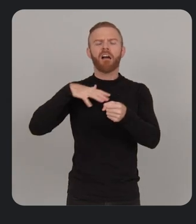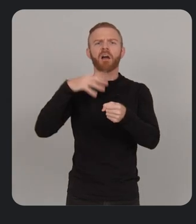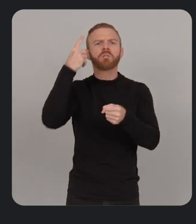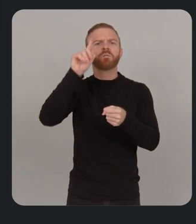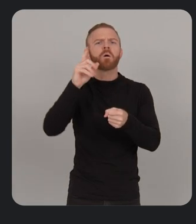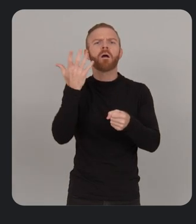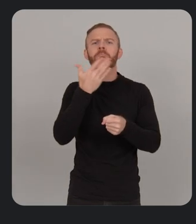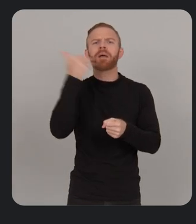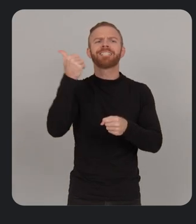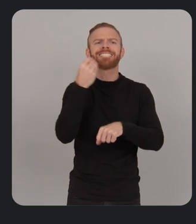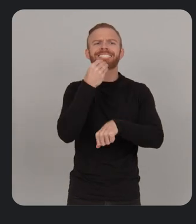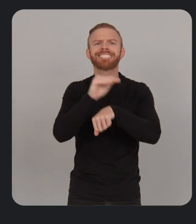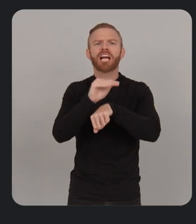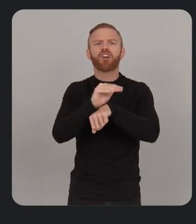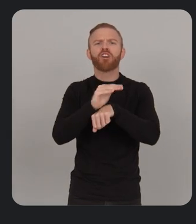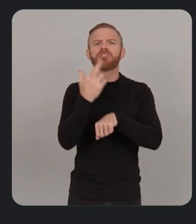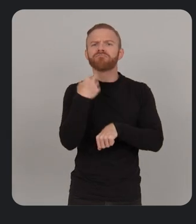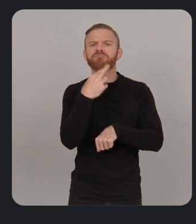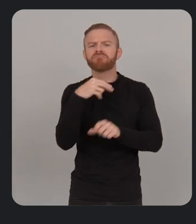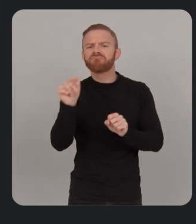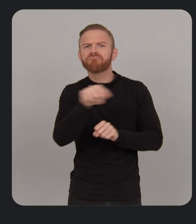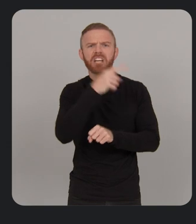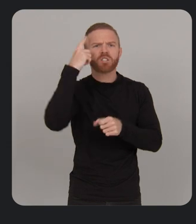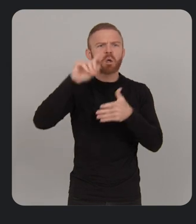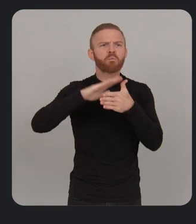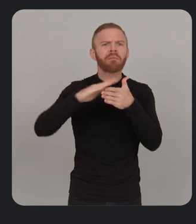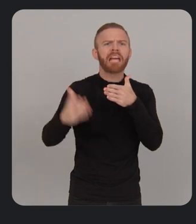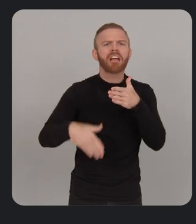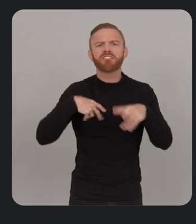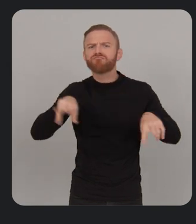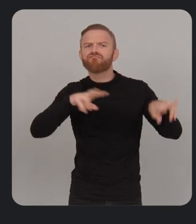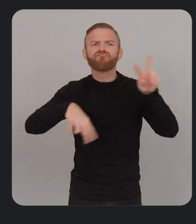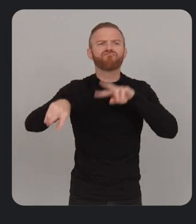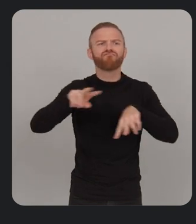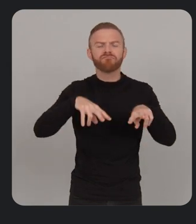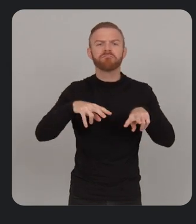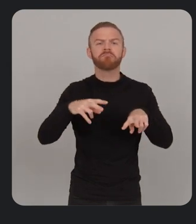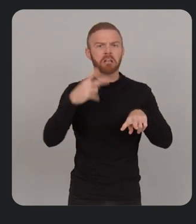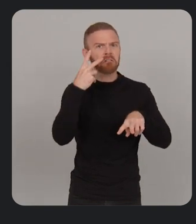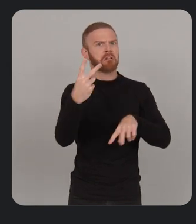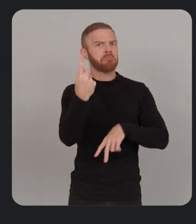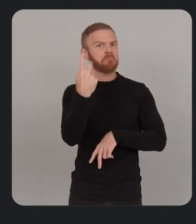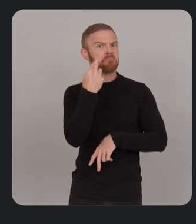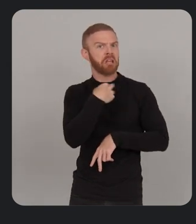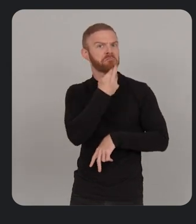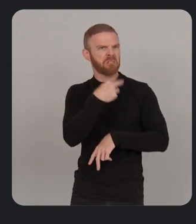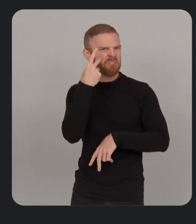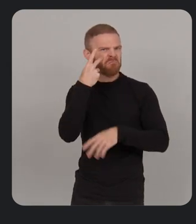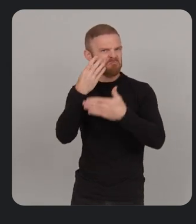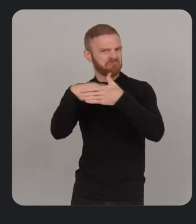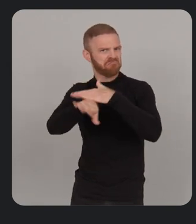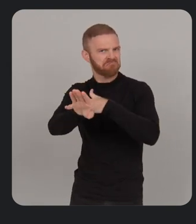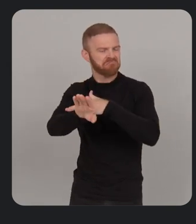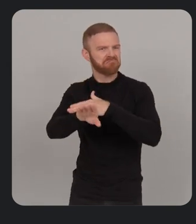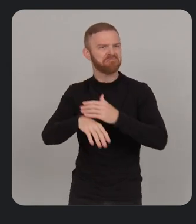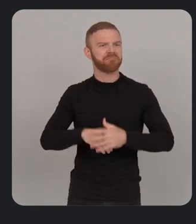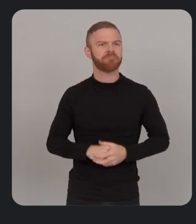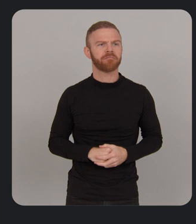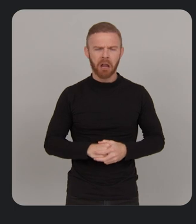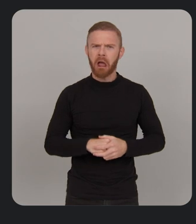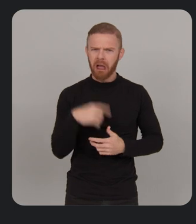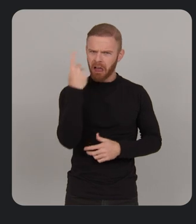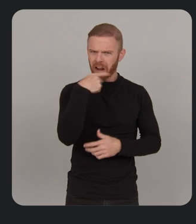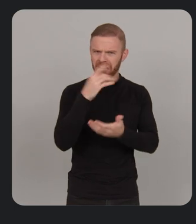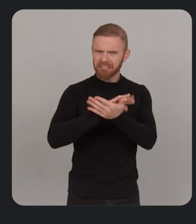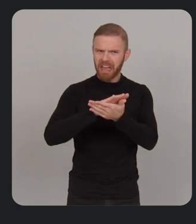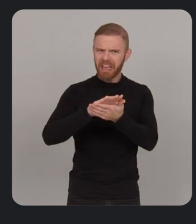area to find dinner spot for that weekend. Let's actually take a look inside this restaurant. It looks really